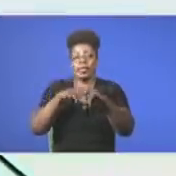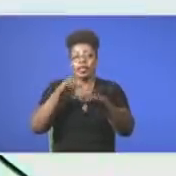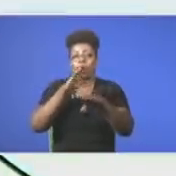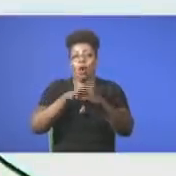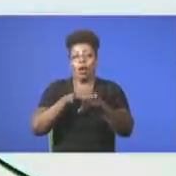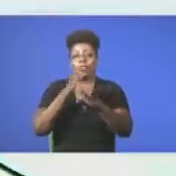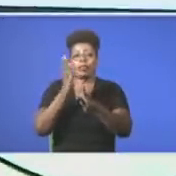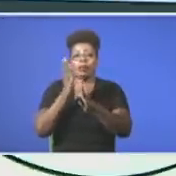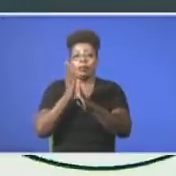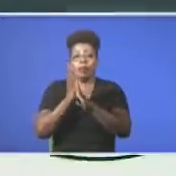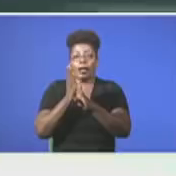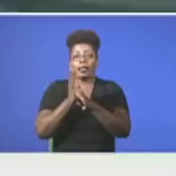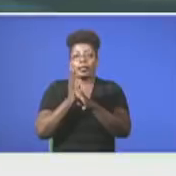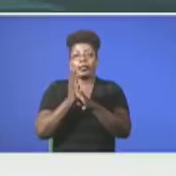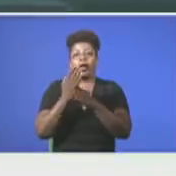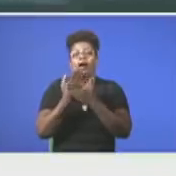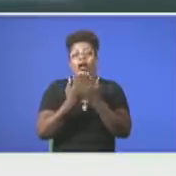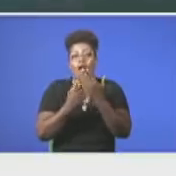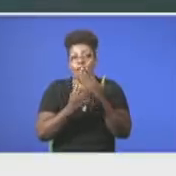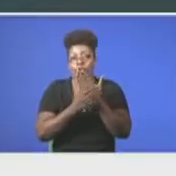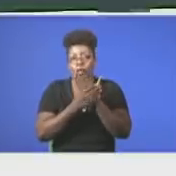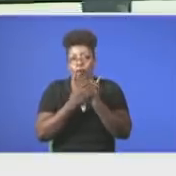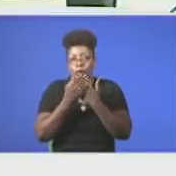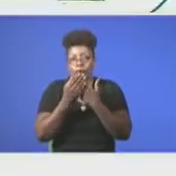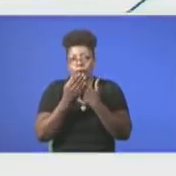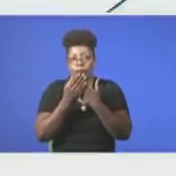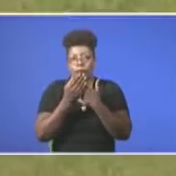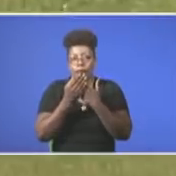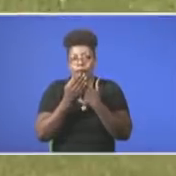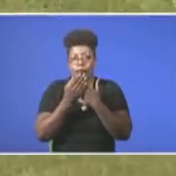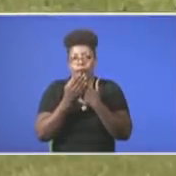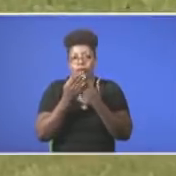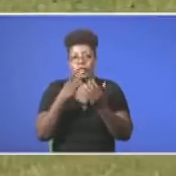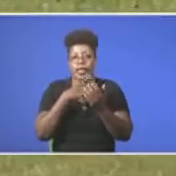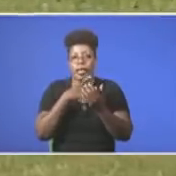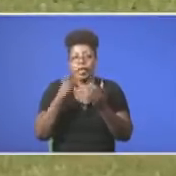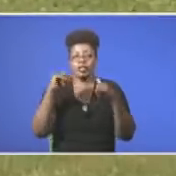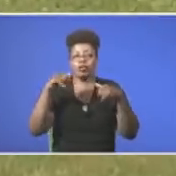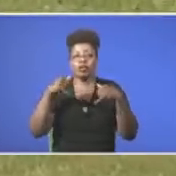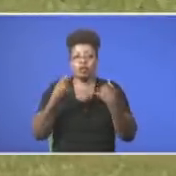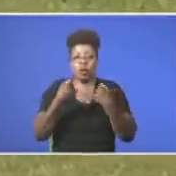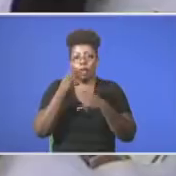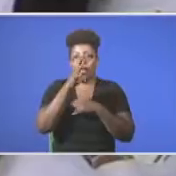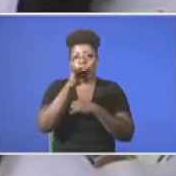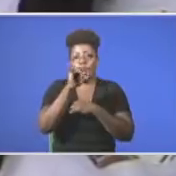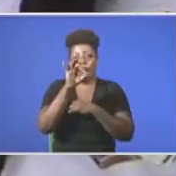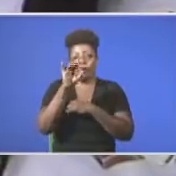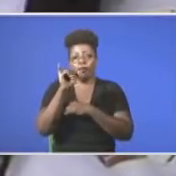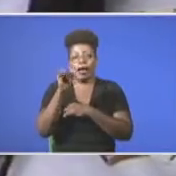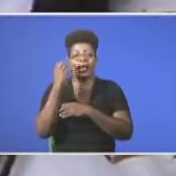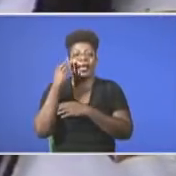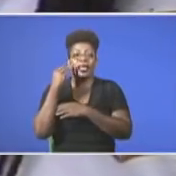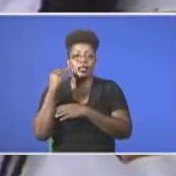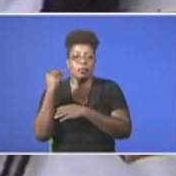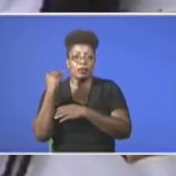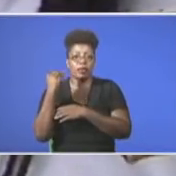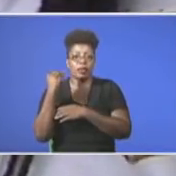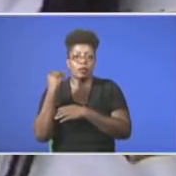bus as comfortable as they would like to enjoy that Wi-Fi experience.